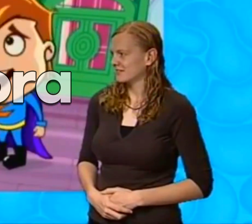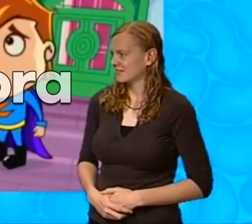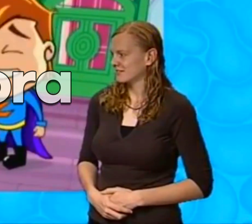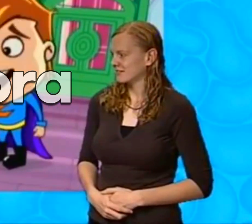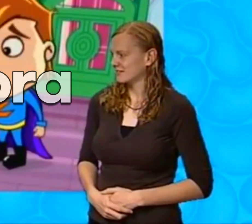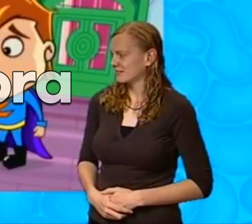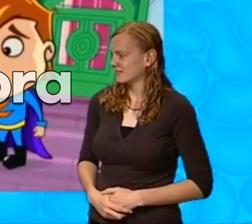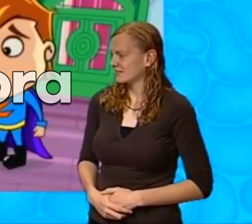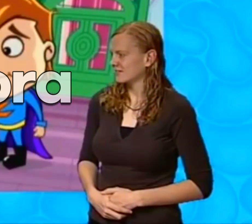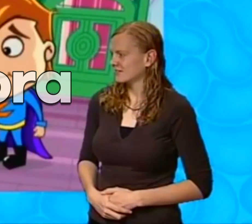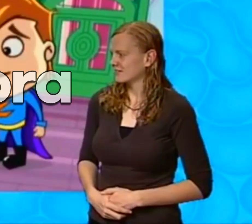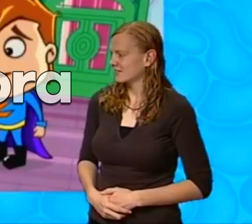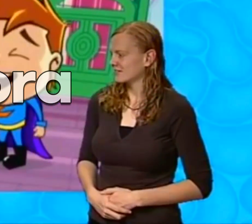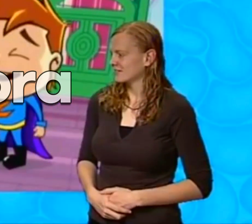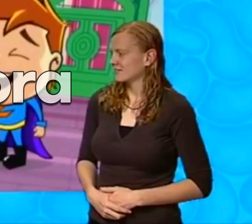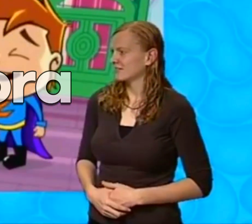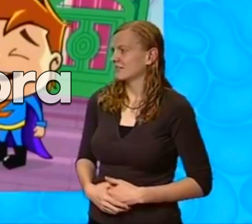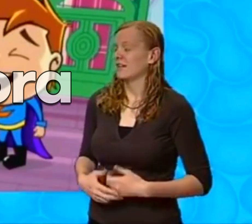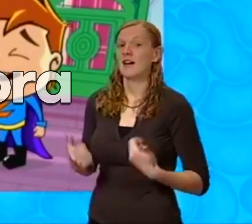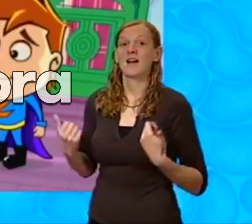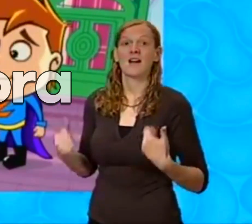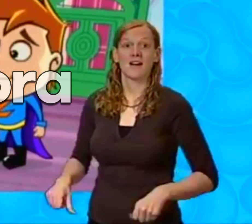Smart! About now.